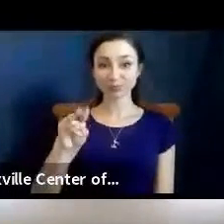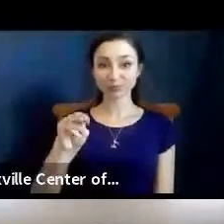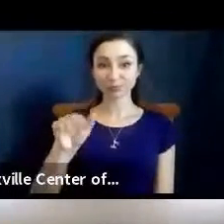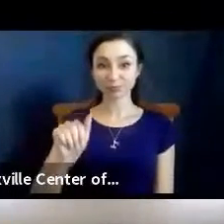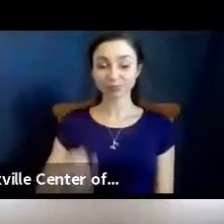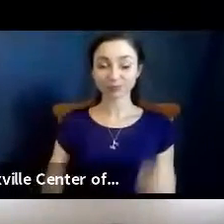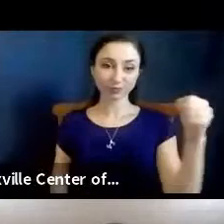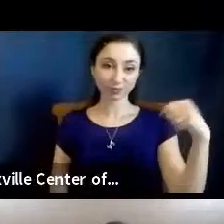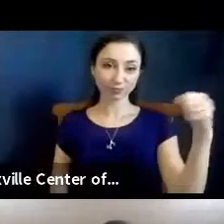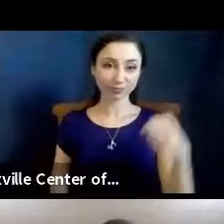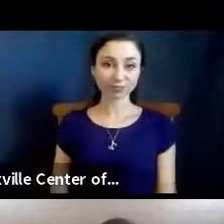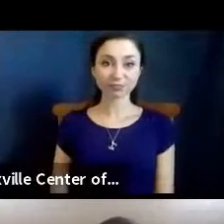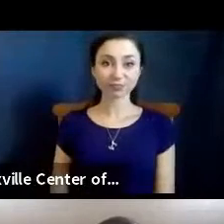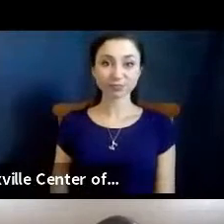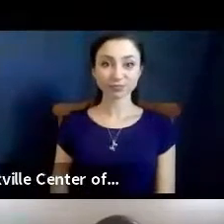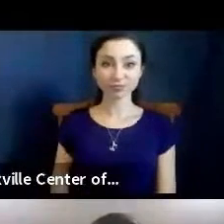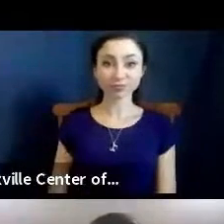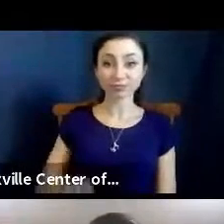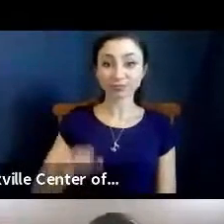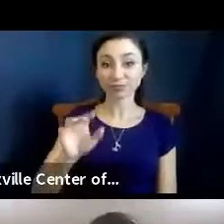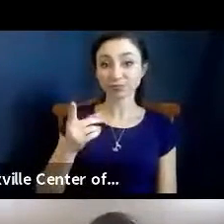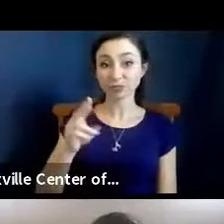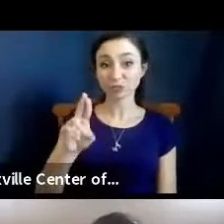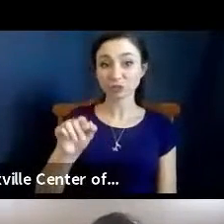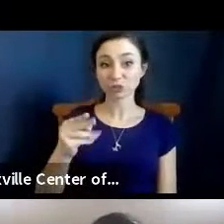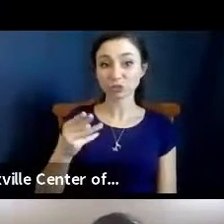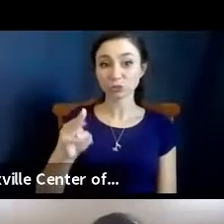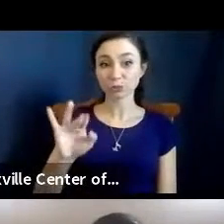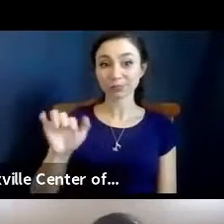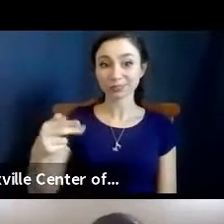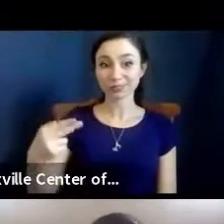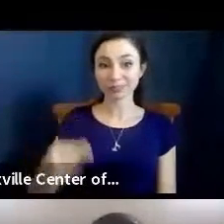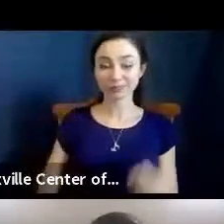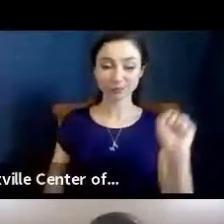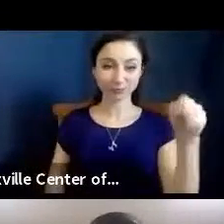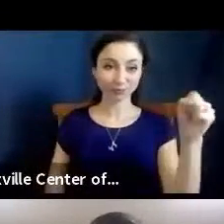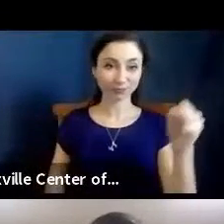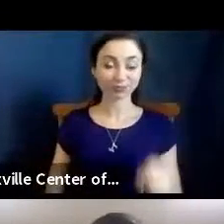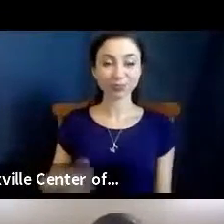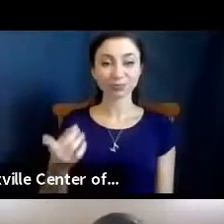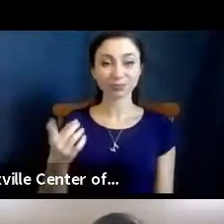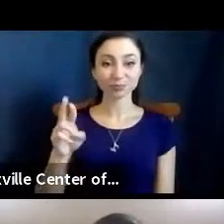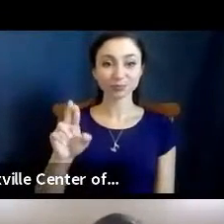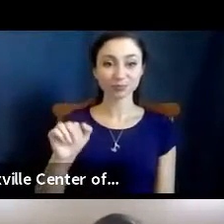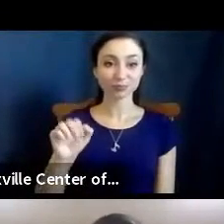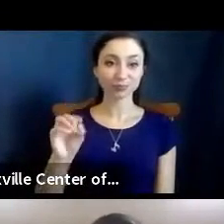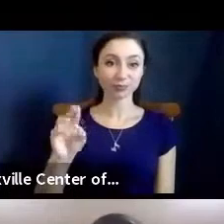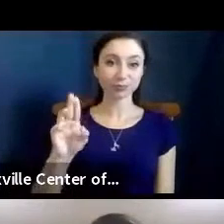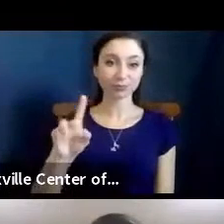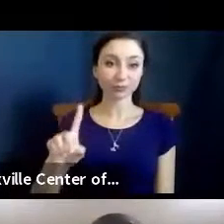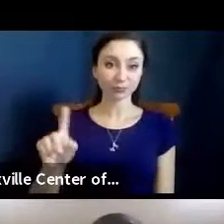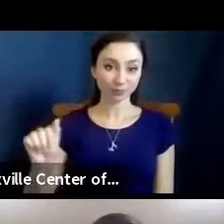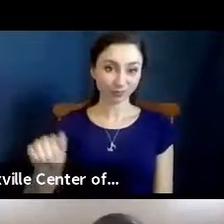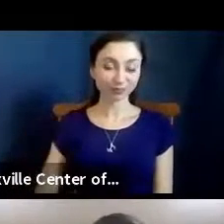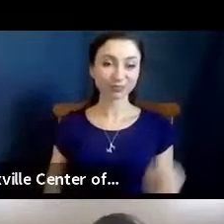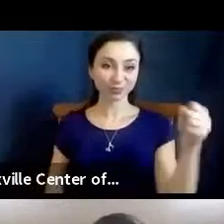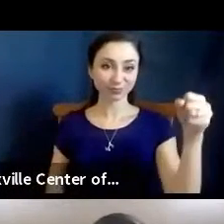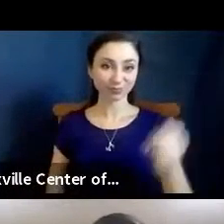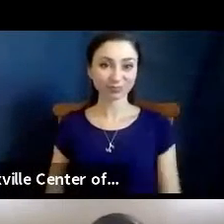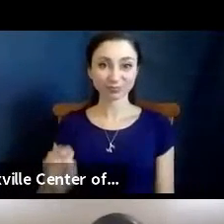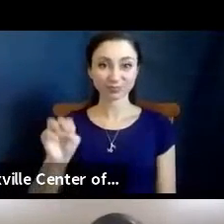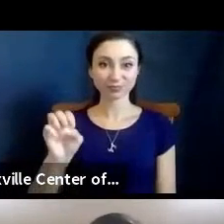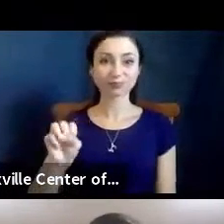Yes. Dr. Shamia? Yes. Dr. Sousa? Yes. Ms.